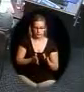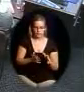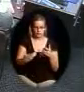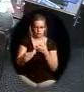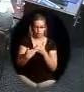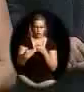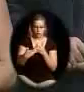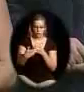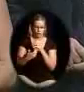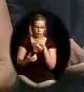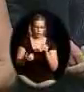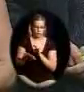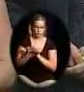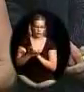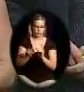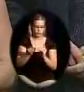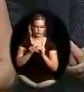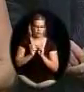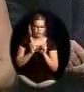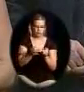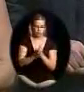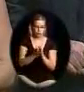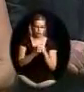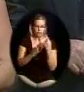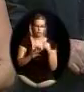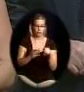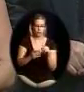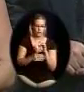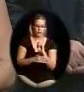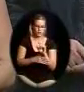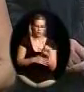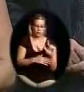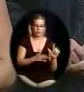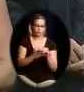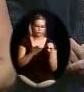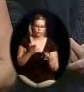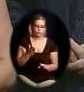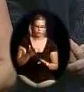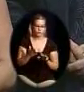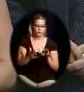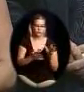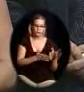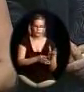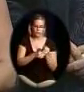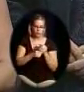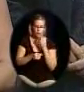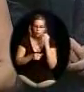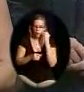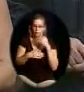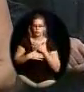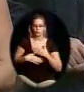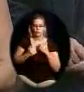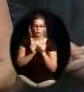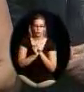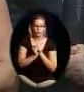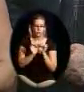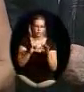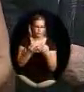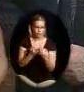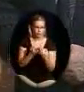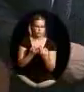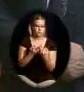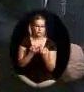District, Barnes & Noble has given books for English language learning students to take home and enjoy with their families. The store